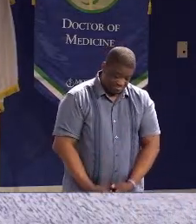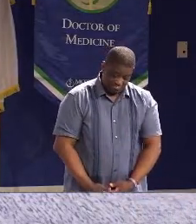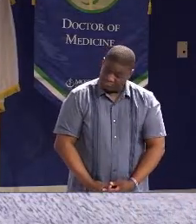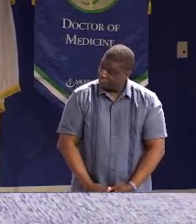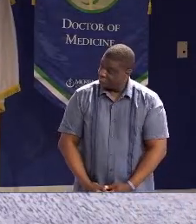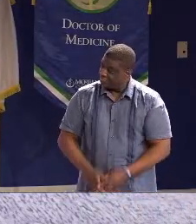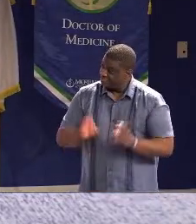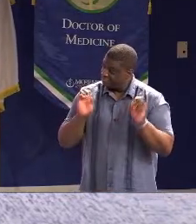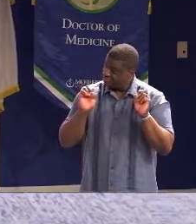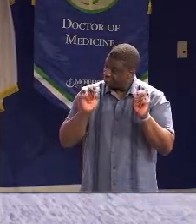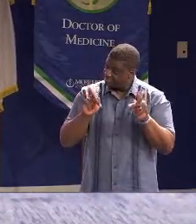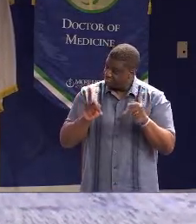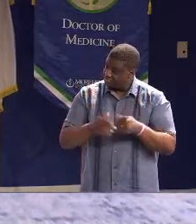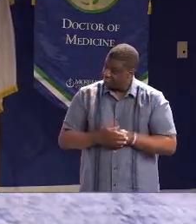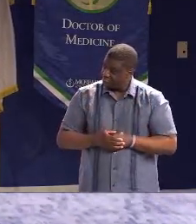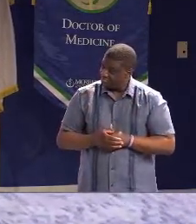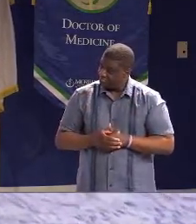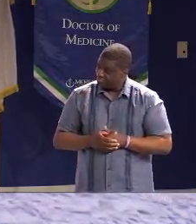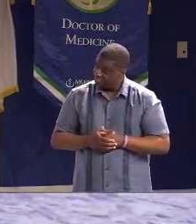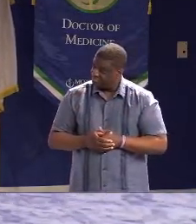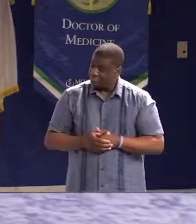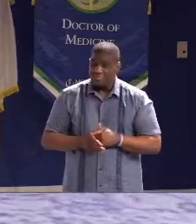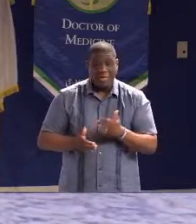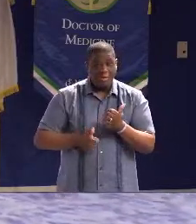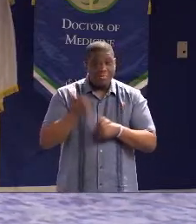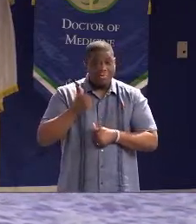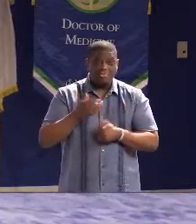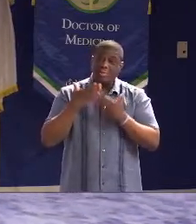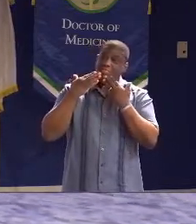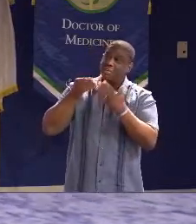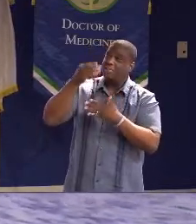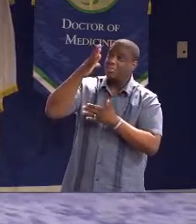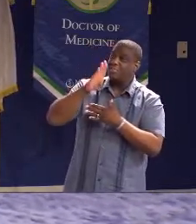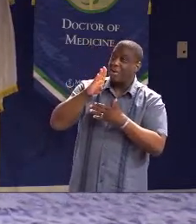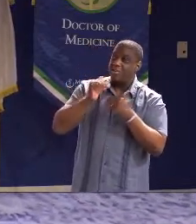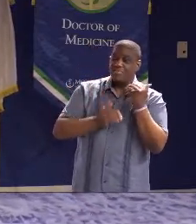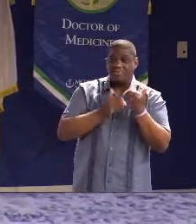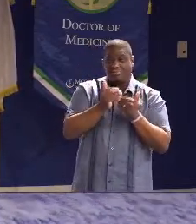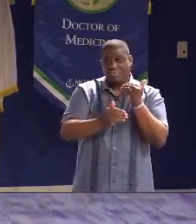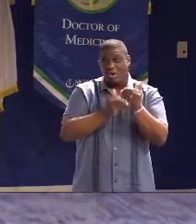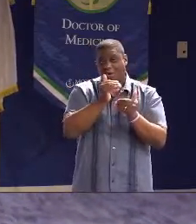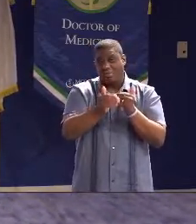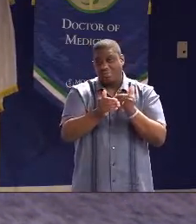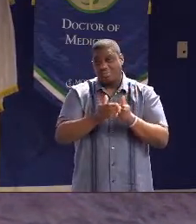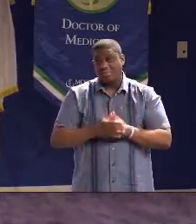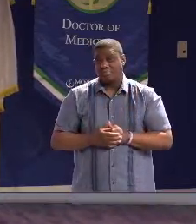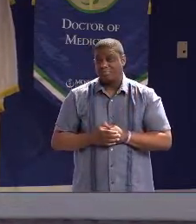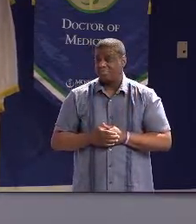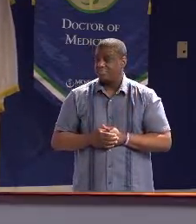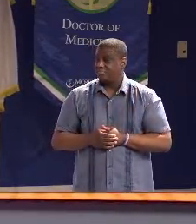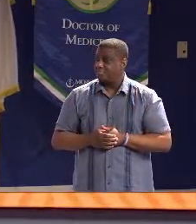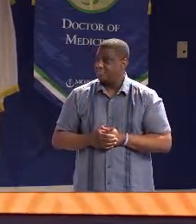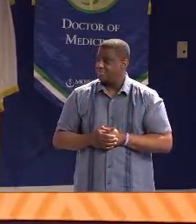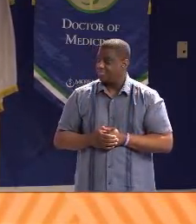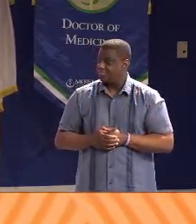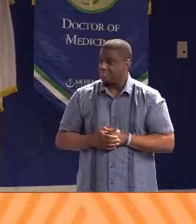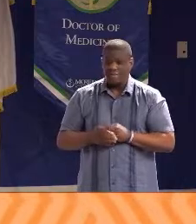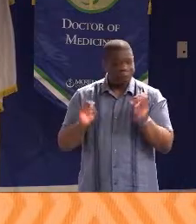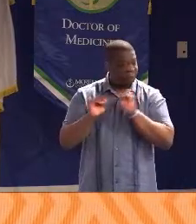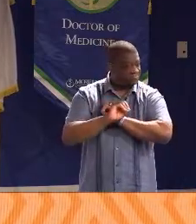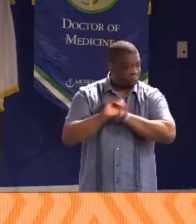Okay. First and foremost, I want to thank God for guiding me through this process, and since none of this would have been possible